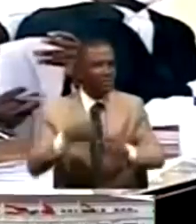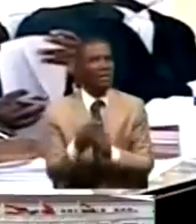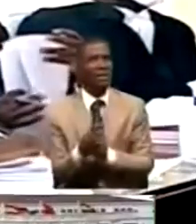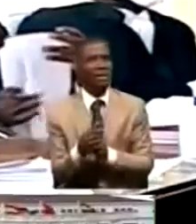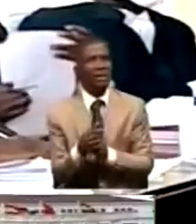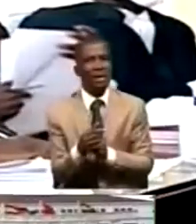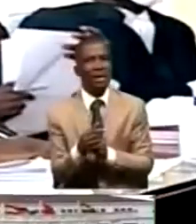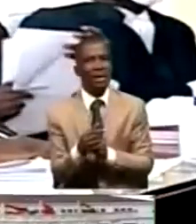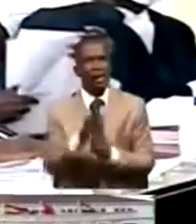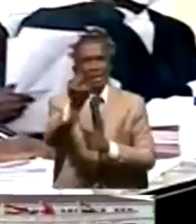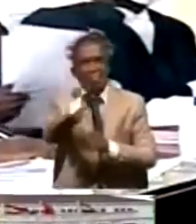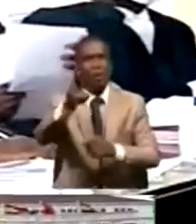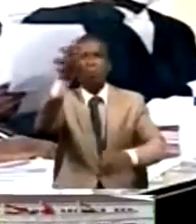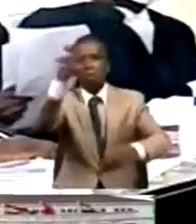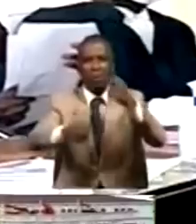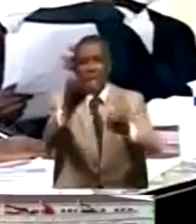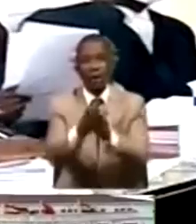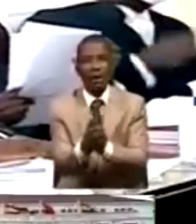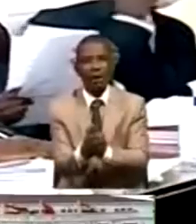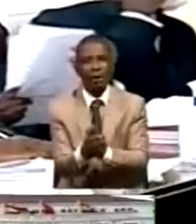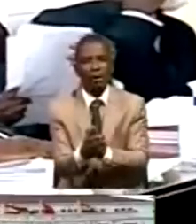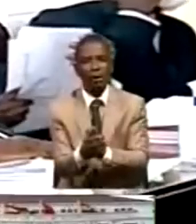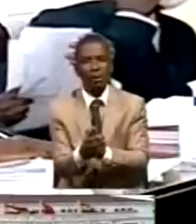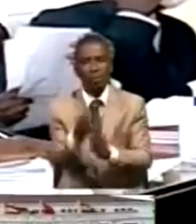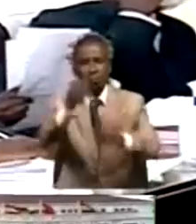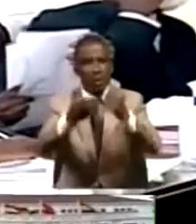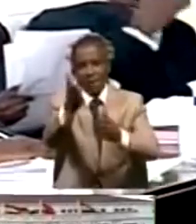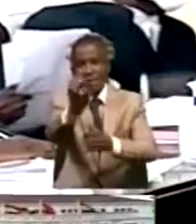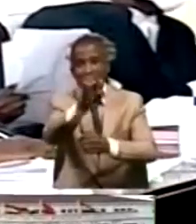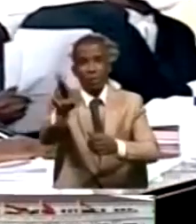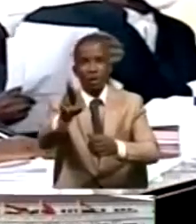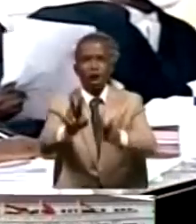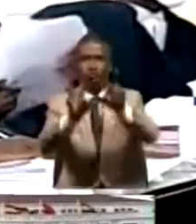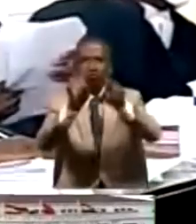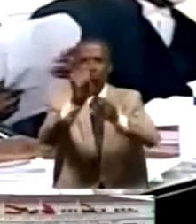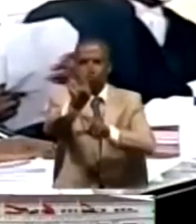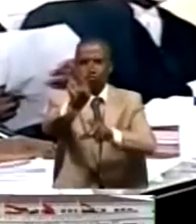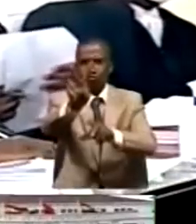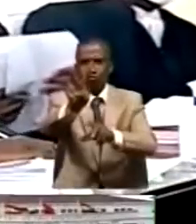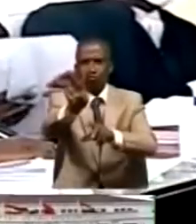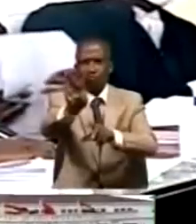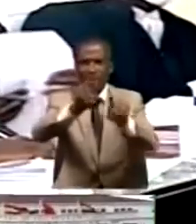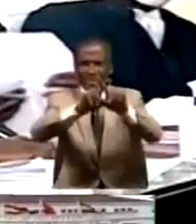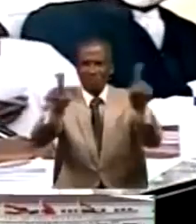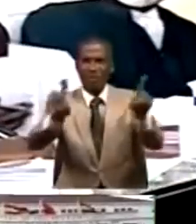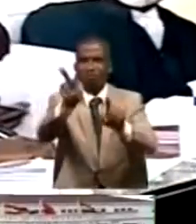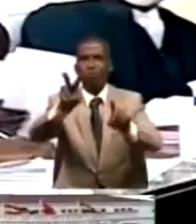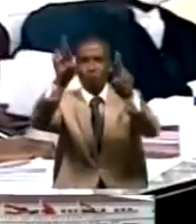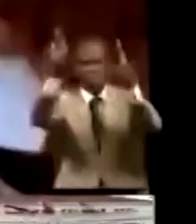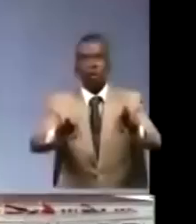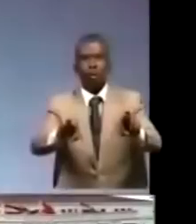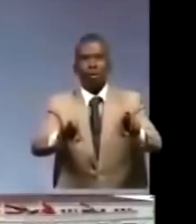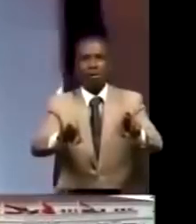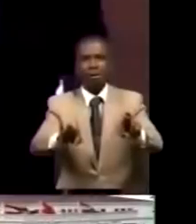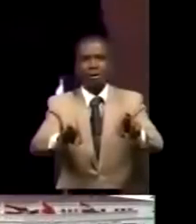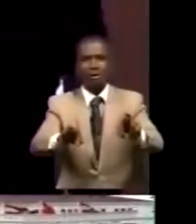this was one of the regions with which I had issue. Eastern region, there were two results